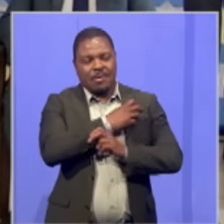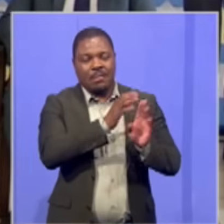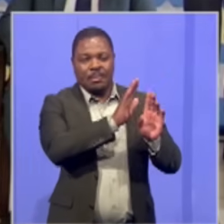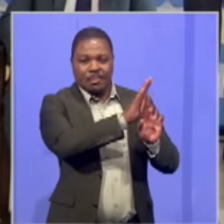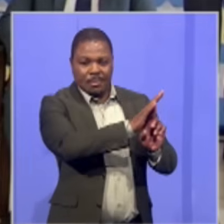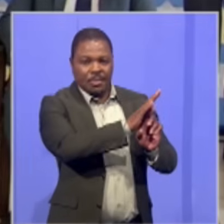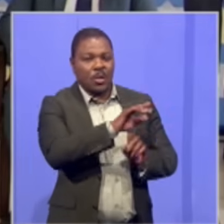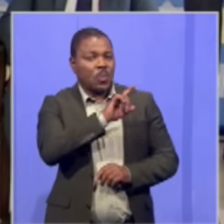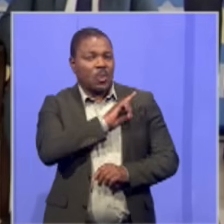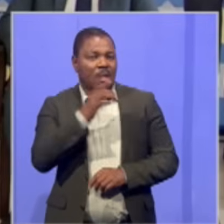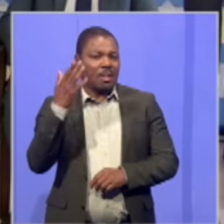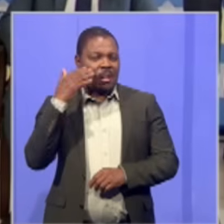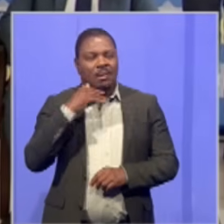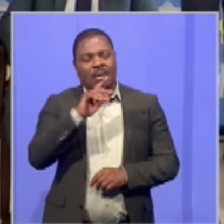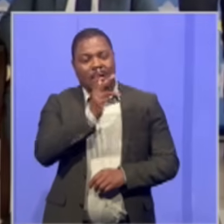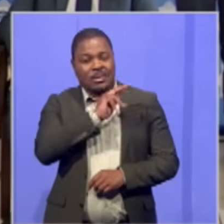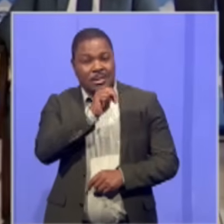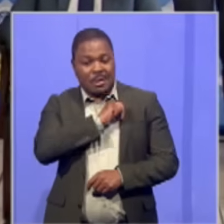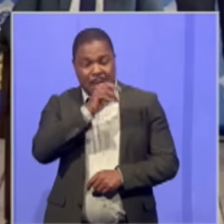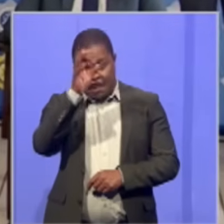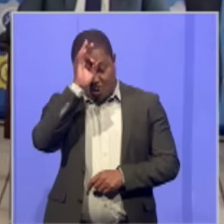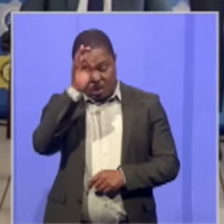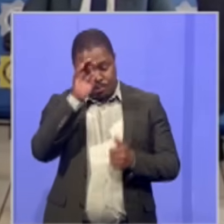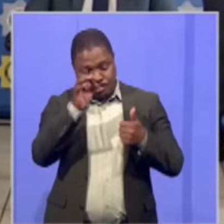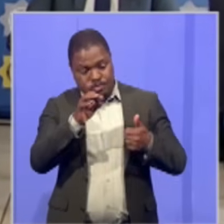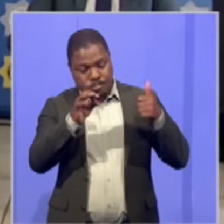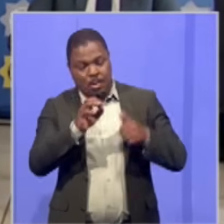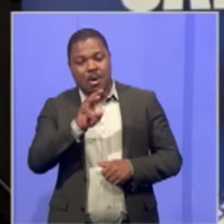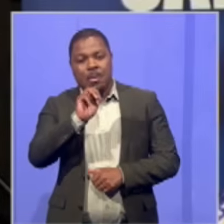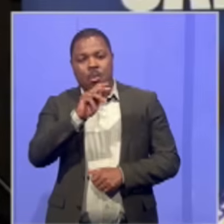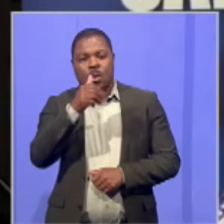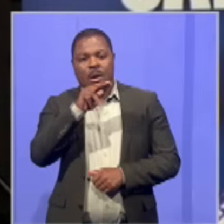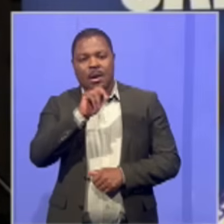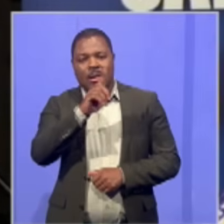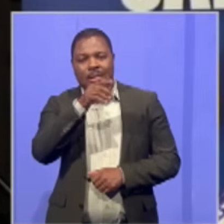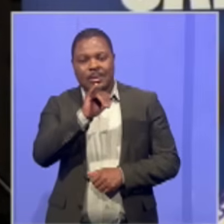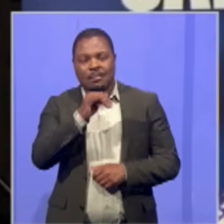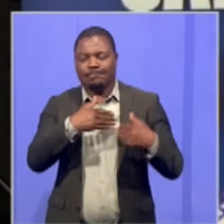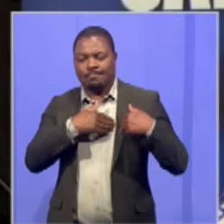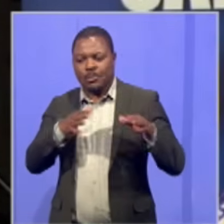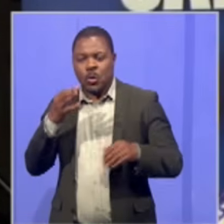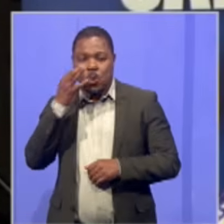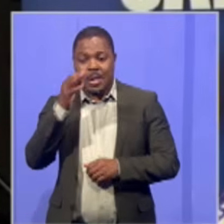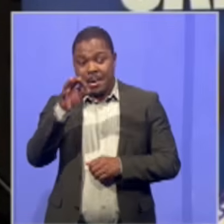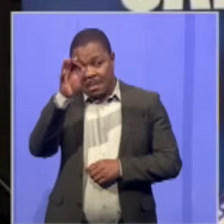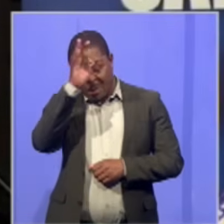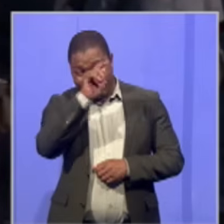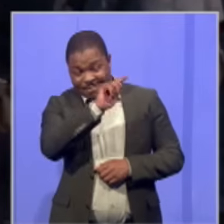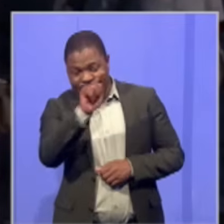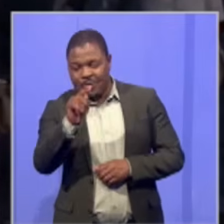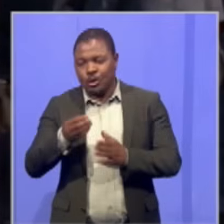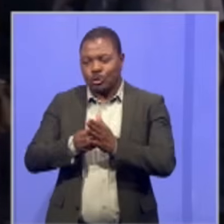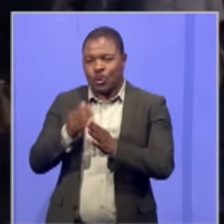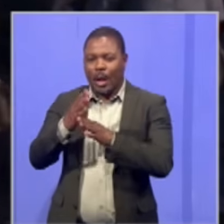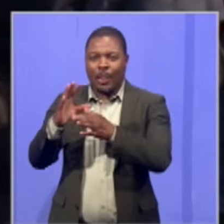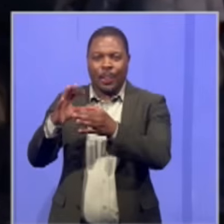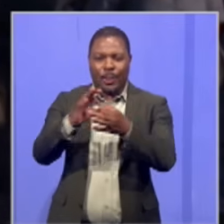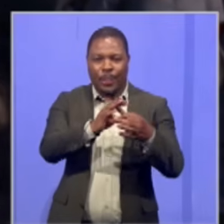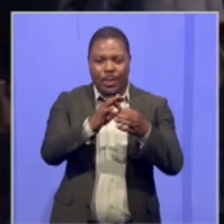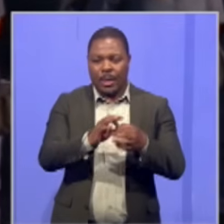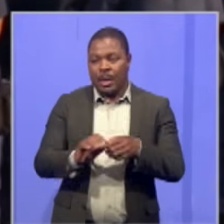latela phatlalatso ya mokomishenara wa KwaZulu-Natal Nhlanhla Mkhwanazi ka hore mapolesa a sebetsa le dinokwane. Kachaliya ene